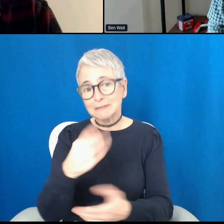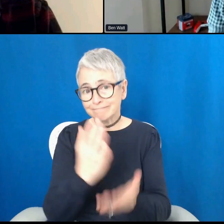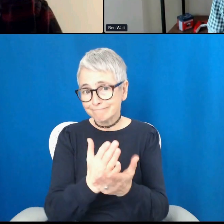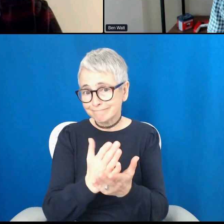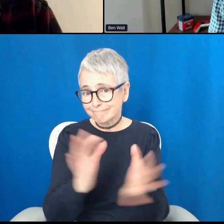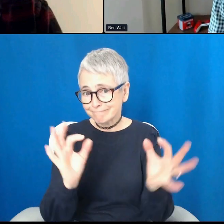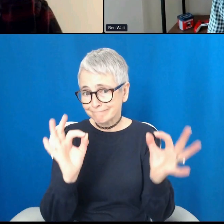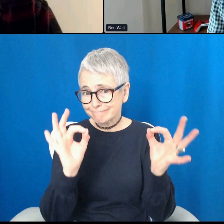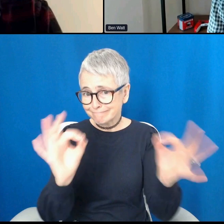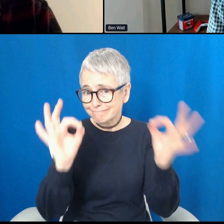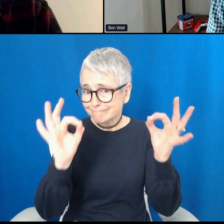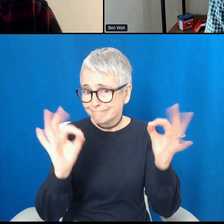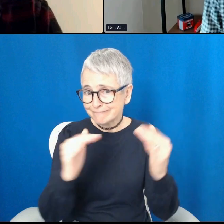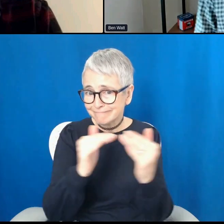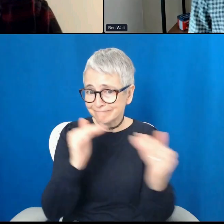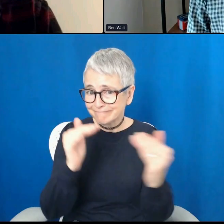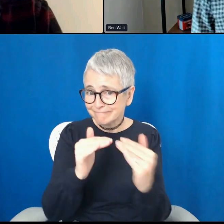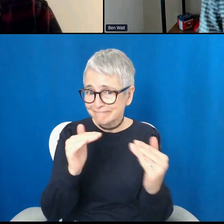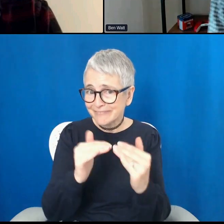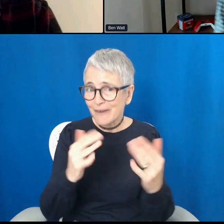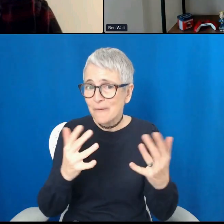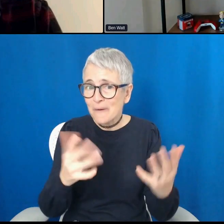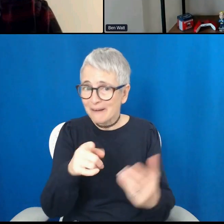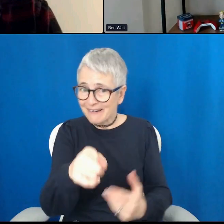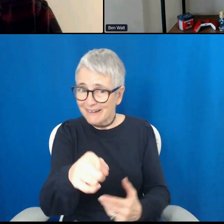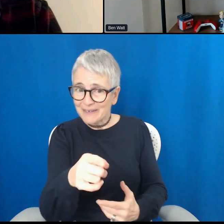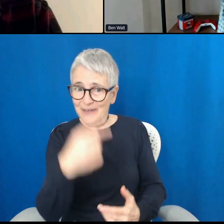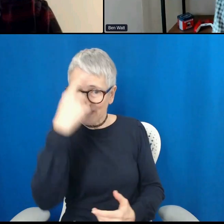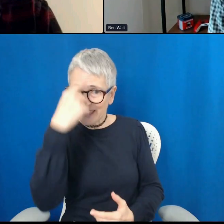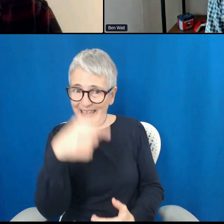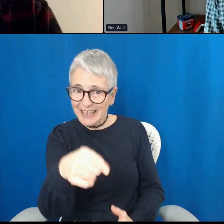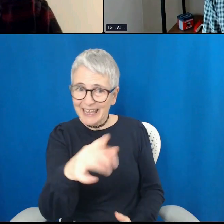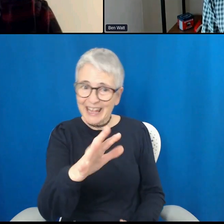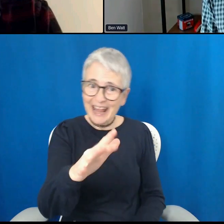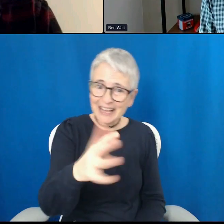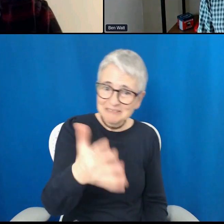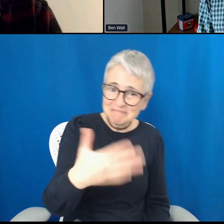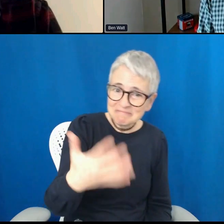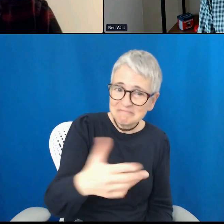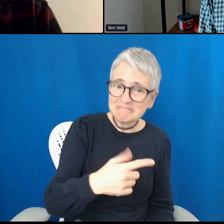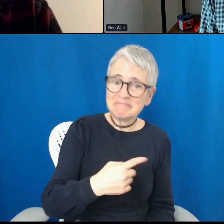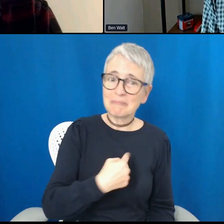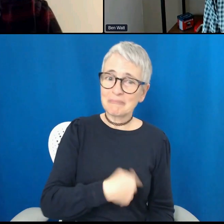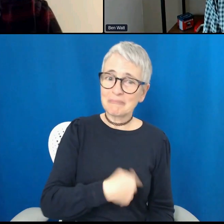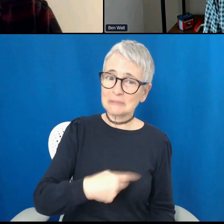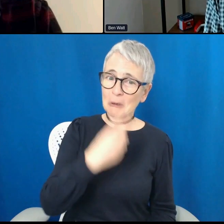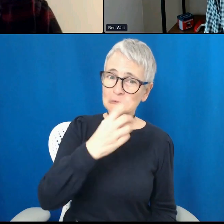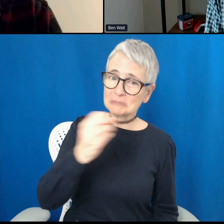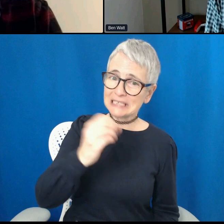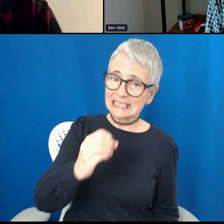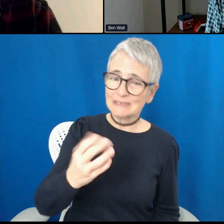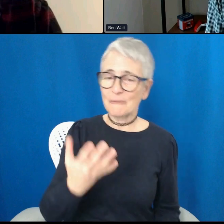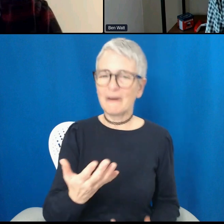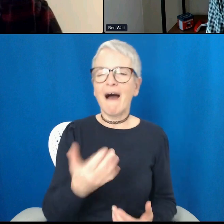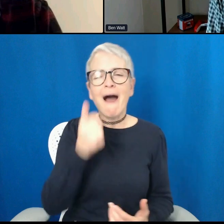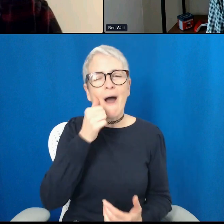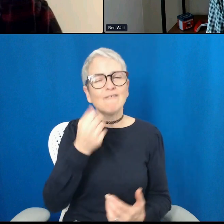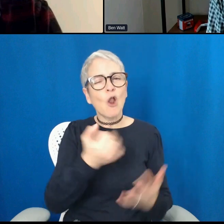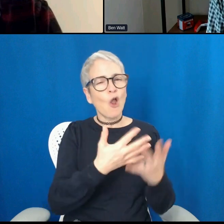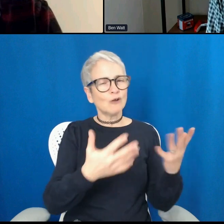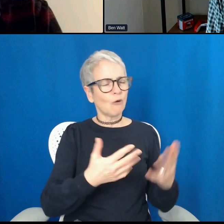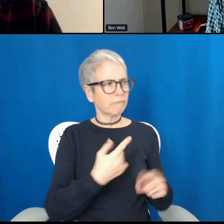kind of give a measurement there or any kind of comment. I know that's a bit of a lot of questions are asked about how accurate captions